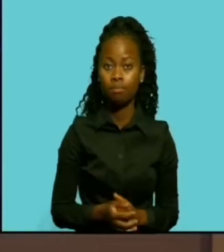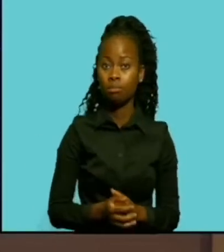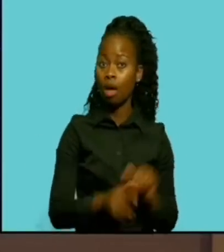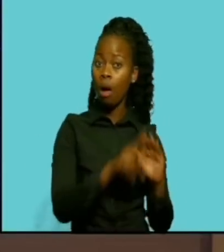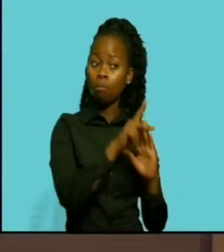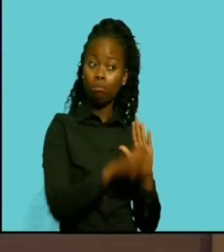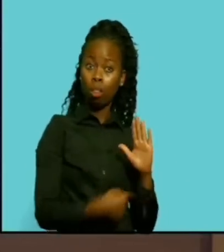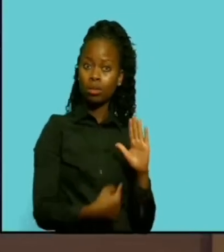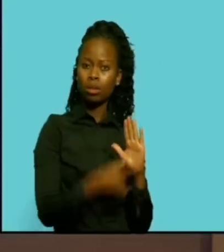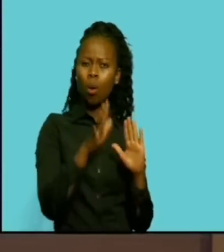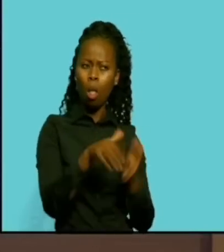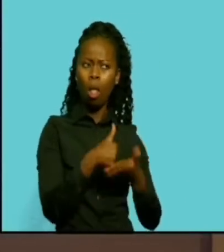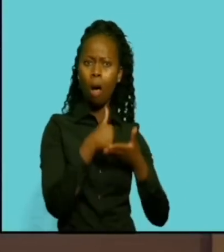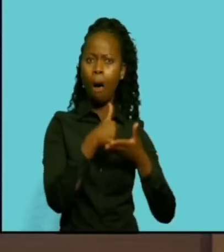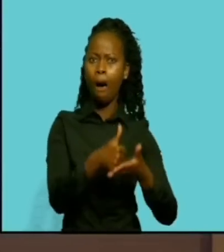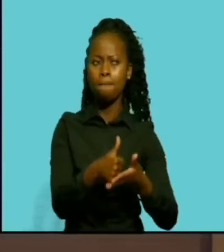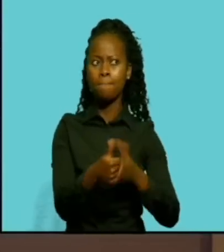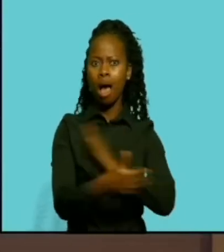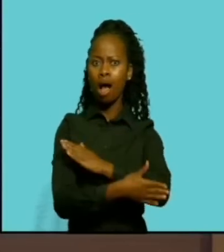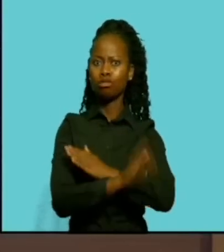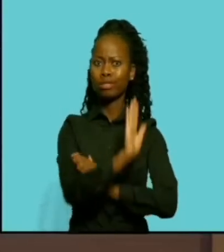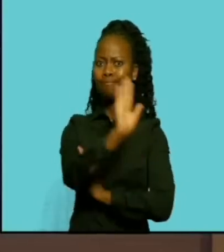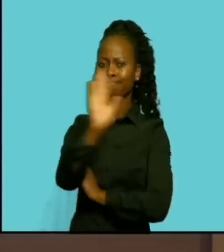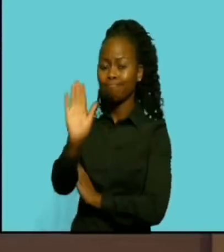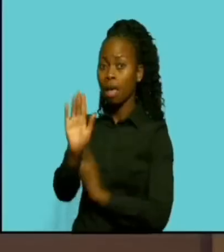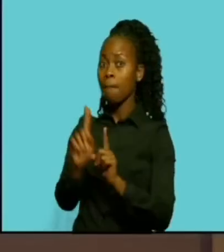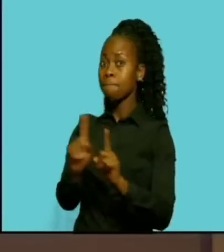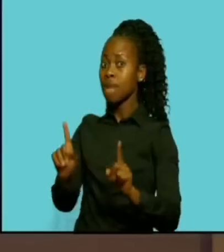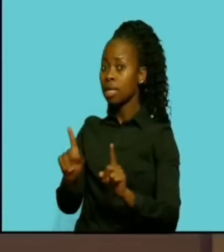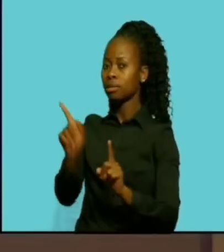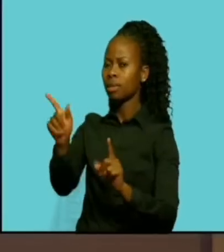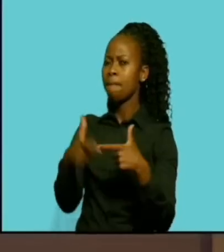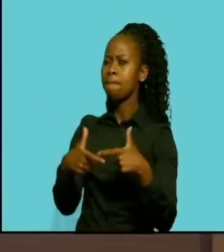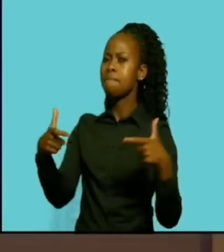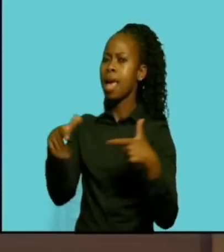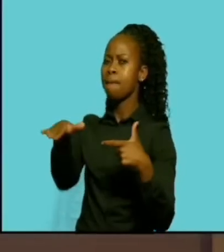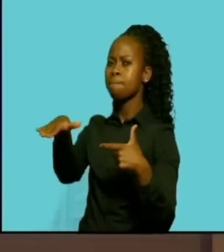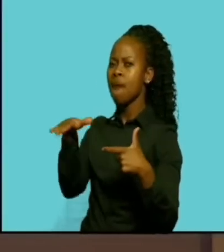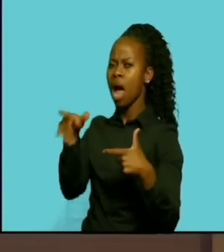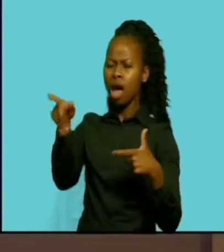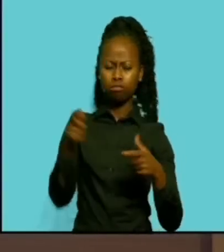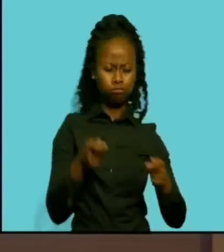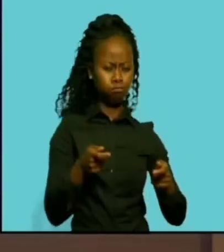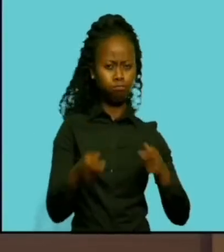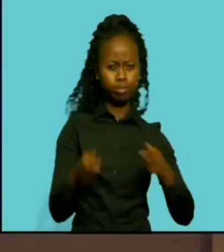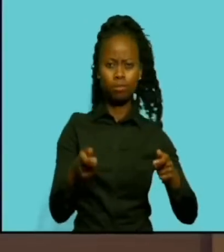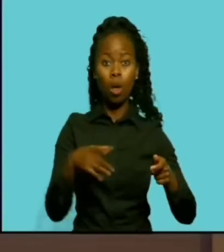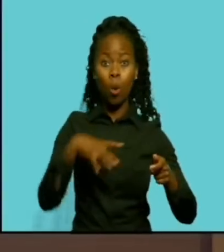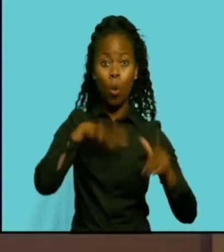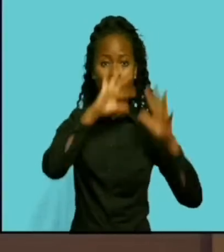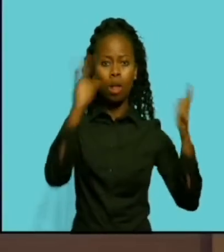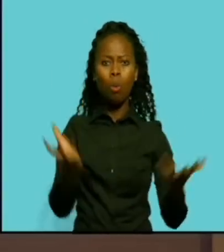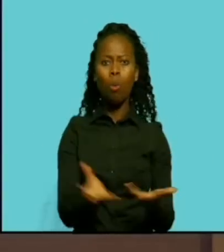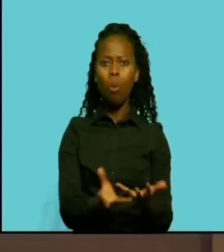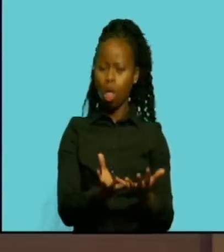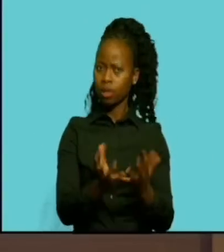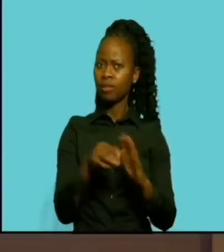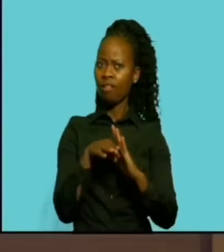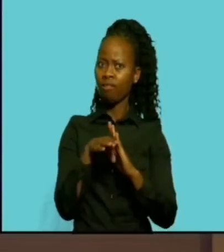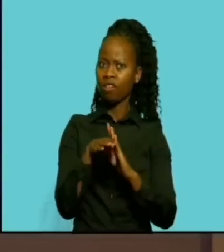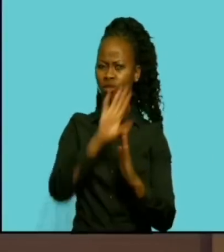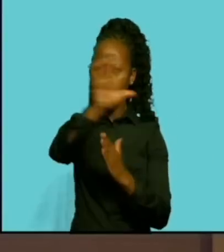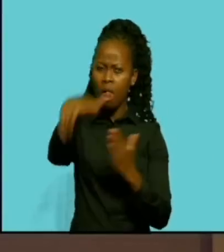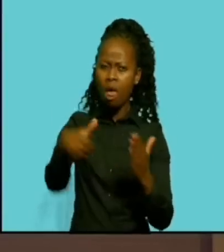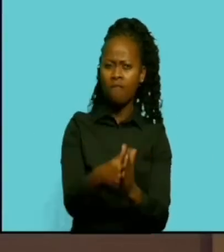normalization by major central banks and higher yields have tightened global financial conditions.